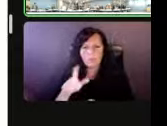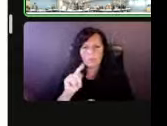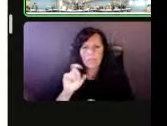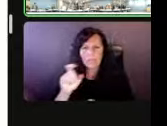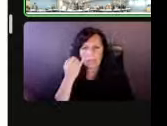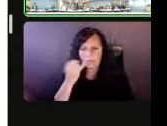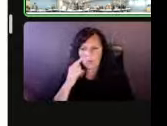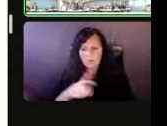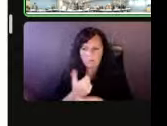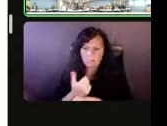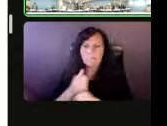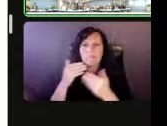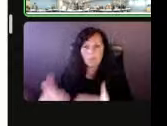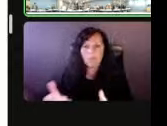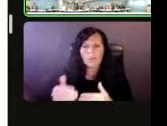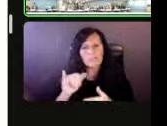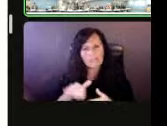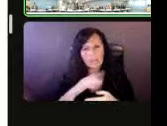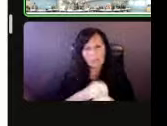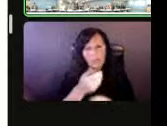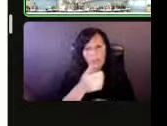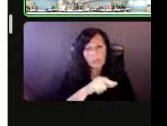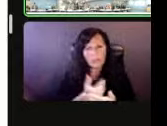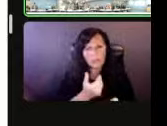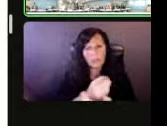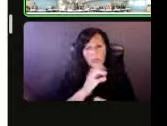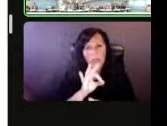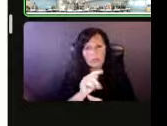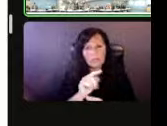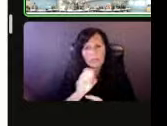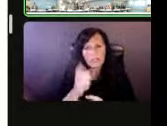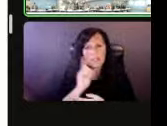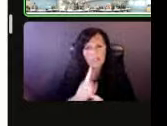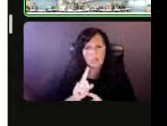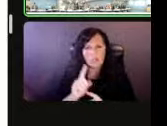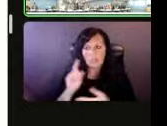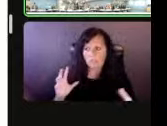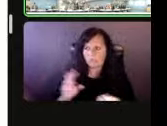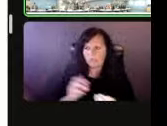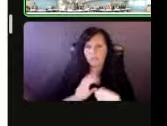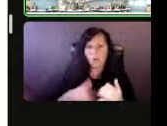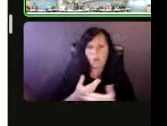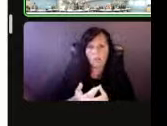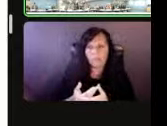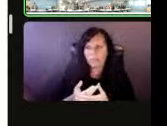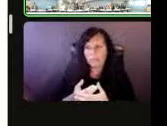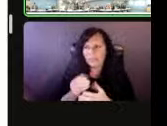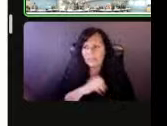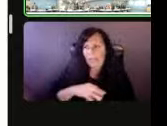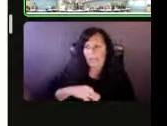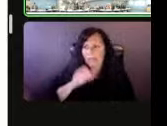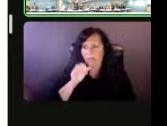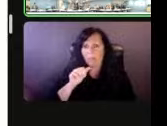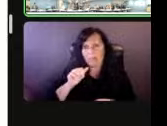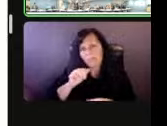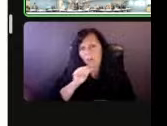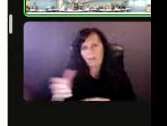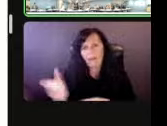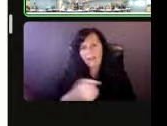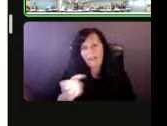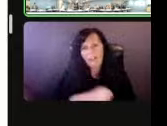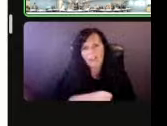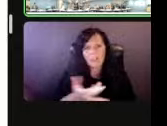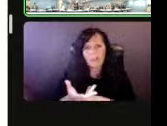those new FTEs to make up for the deficit of staff that we've had? Yeah, I appreciate the question. It does. So it's I think it's